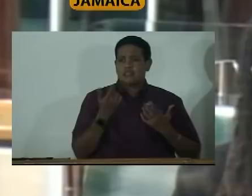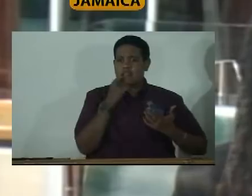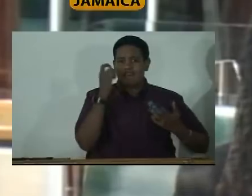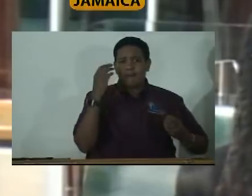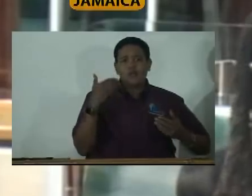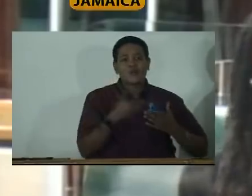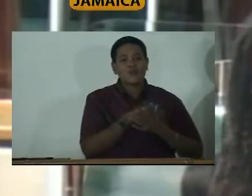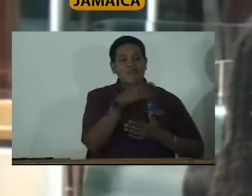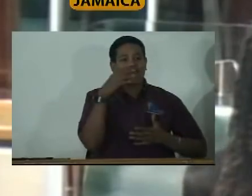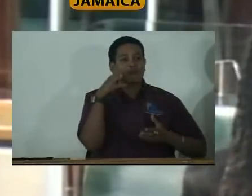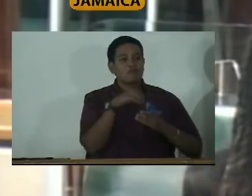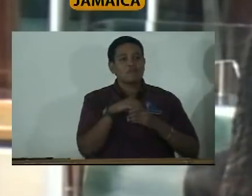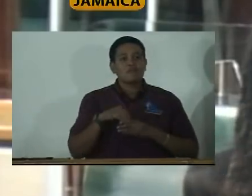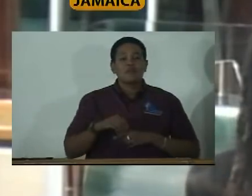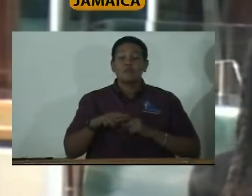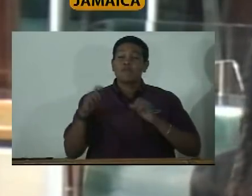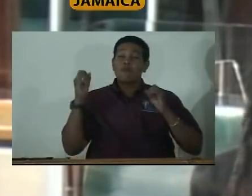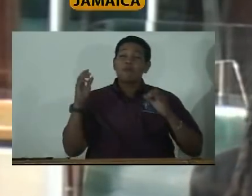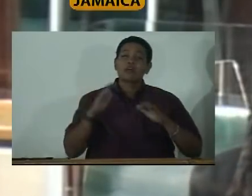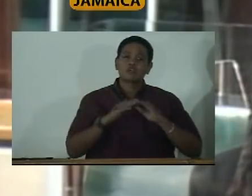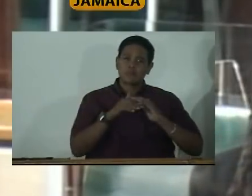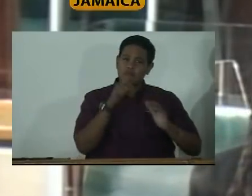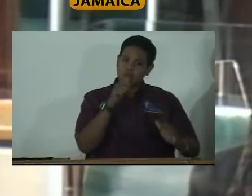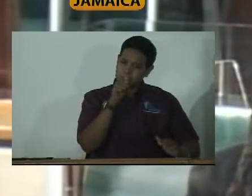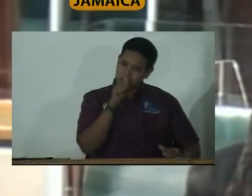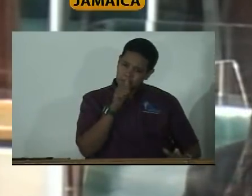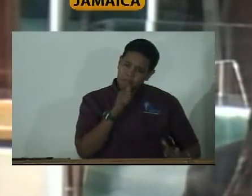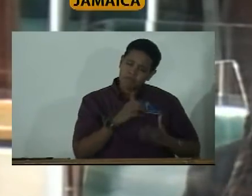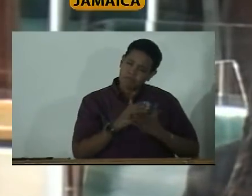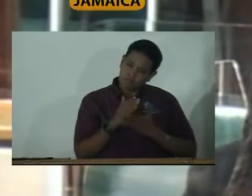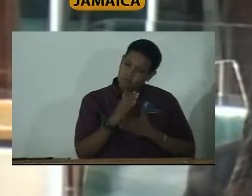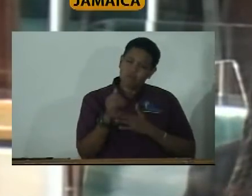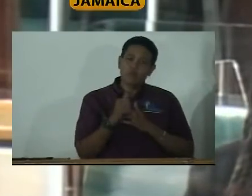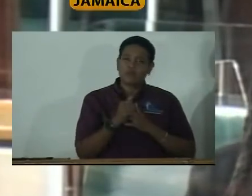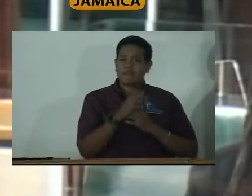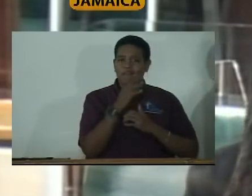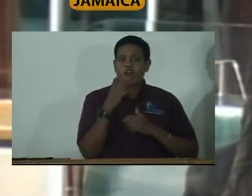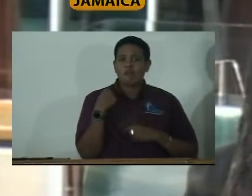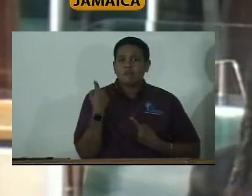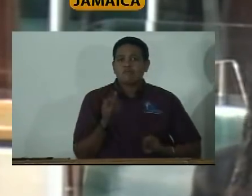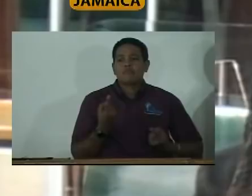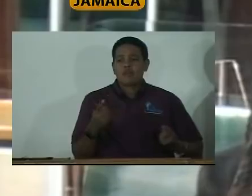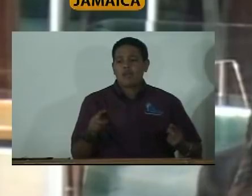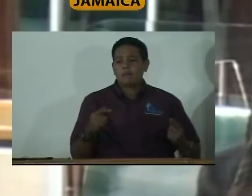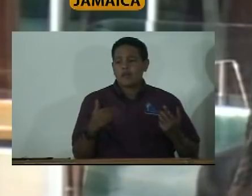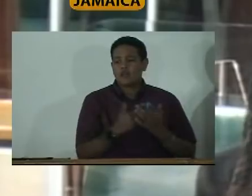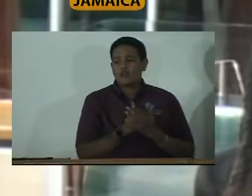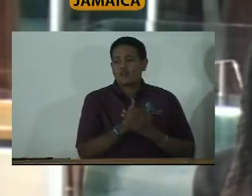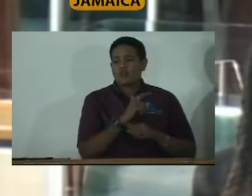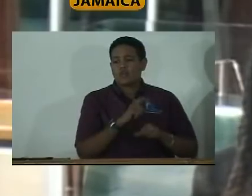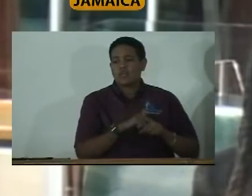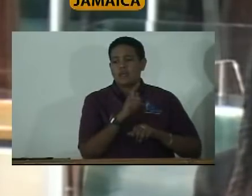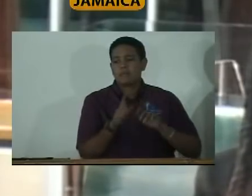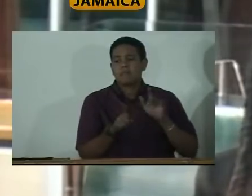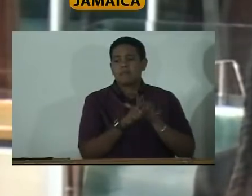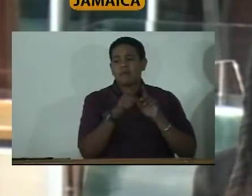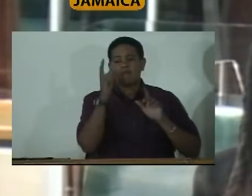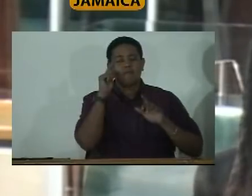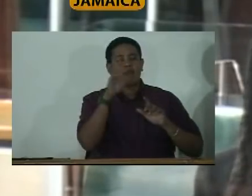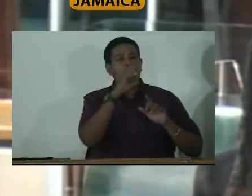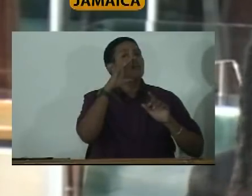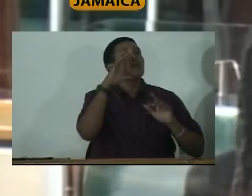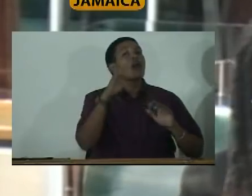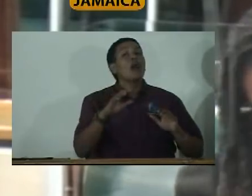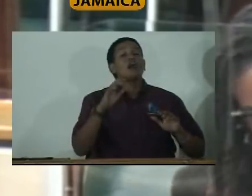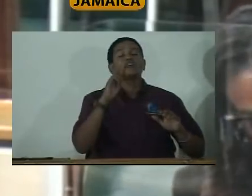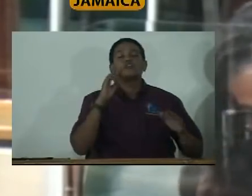while it remained behind on many fronts. A new day is dawning for agriculture, and